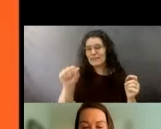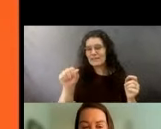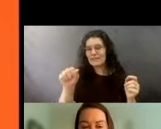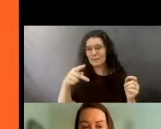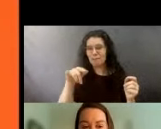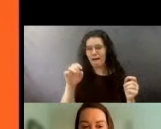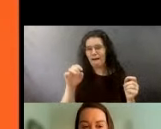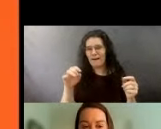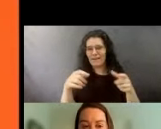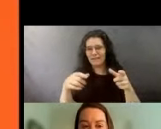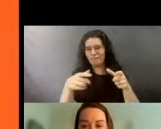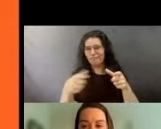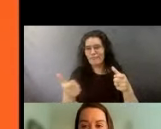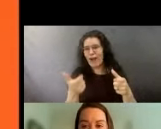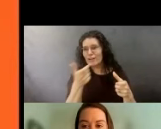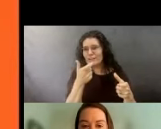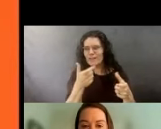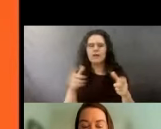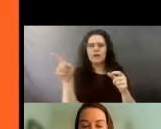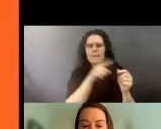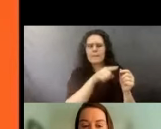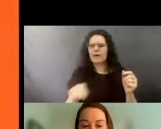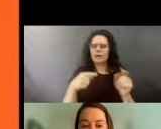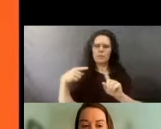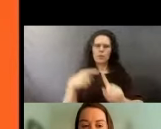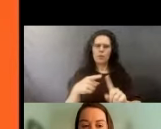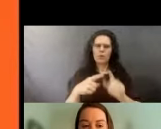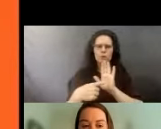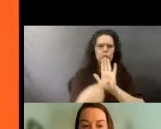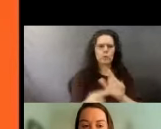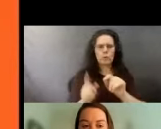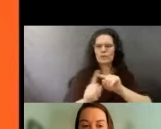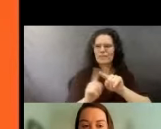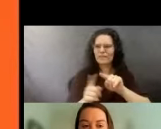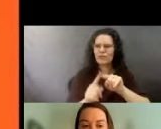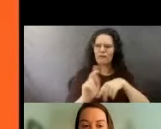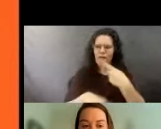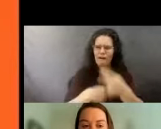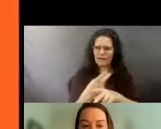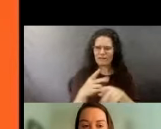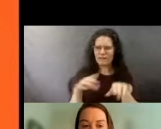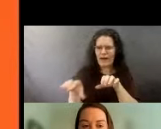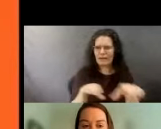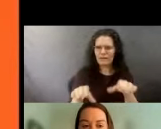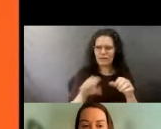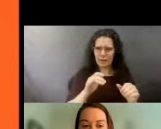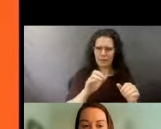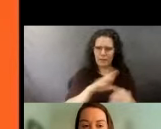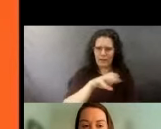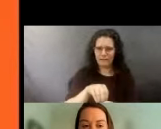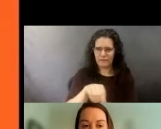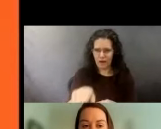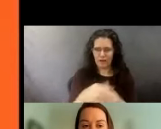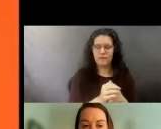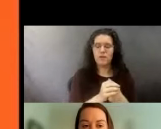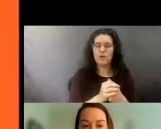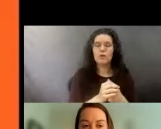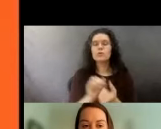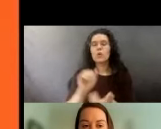showing a spectrum of activities that MLPs engage in. So by embedding lawyers as members